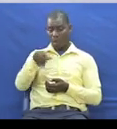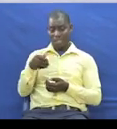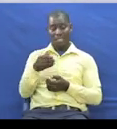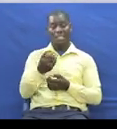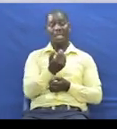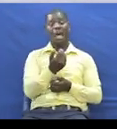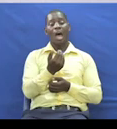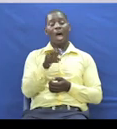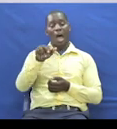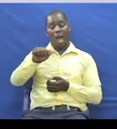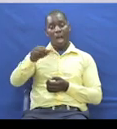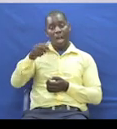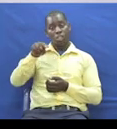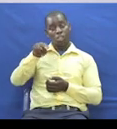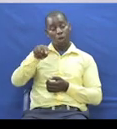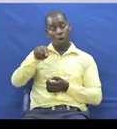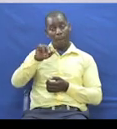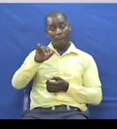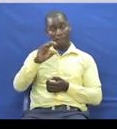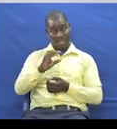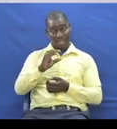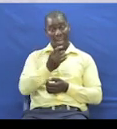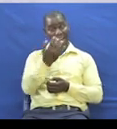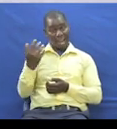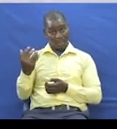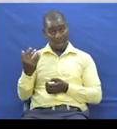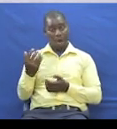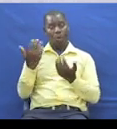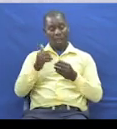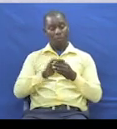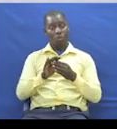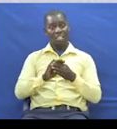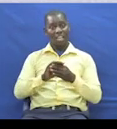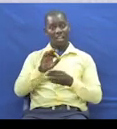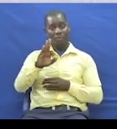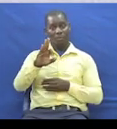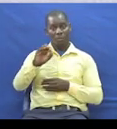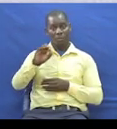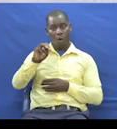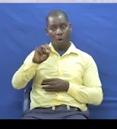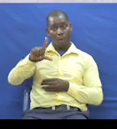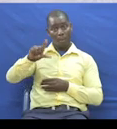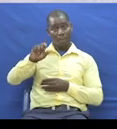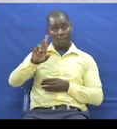number, and the mass number is equal to A, we can have this formula that it follows that